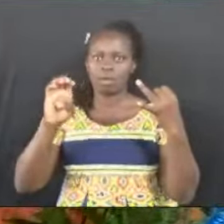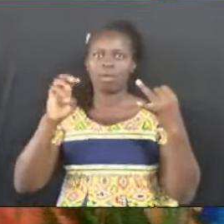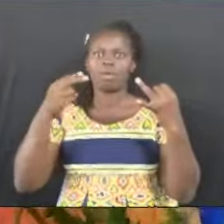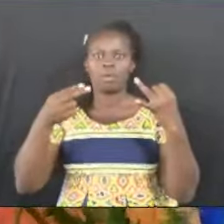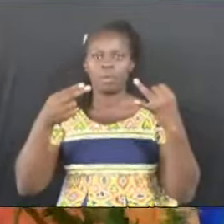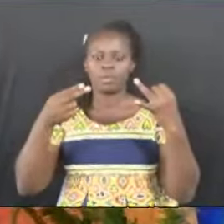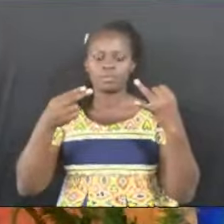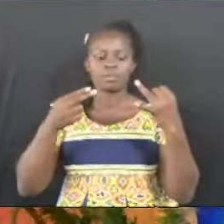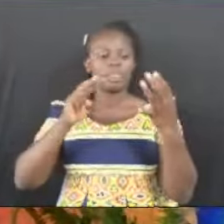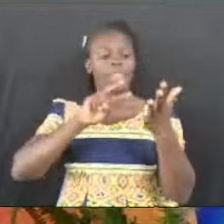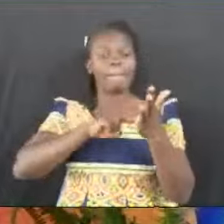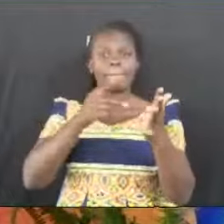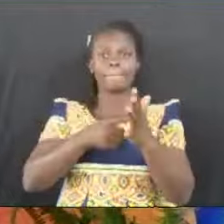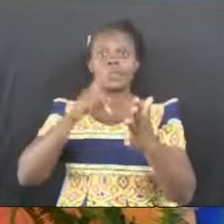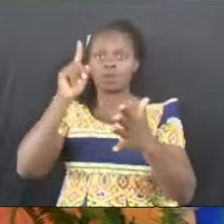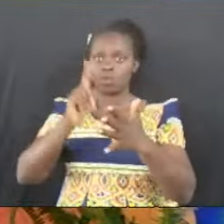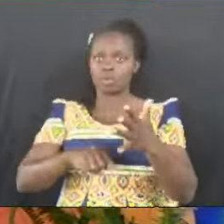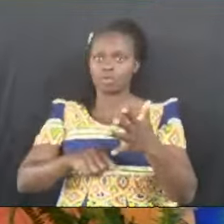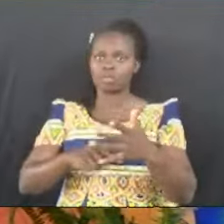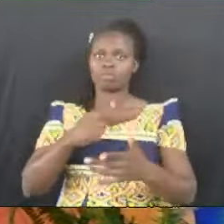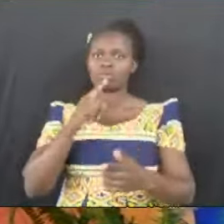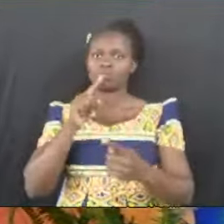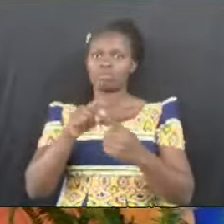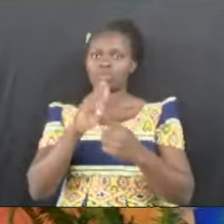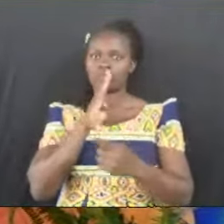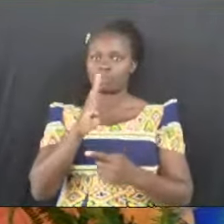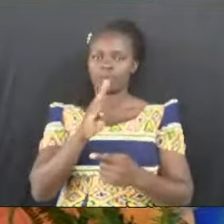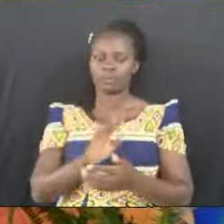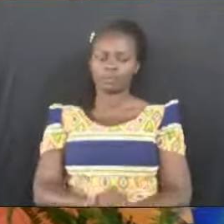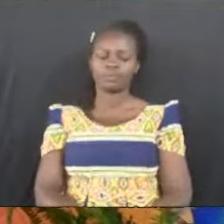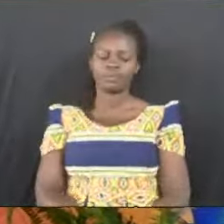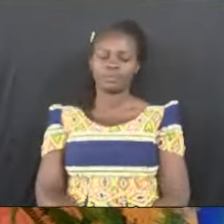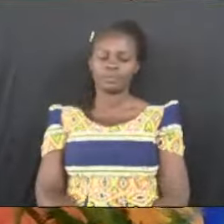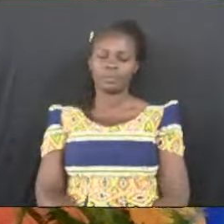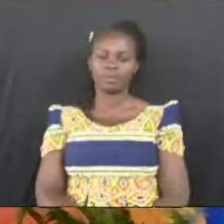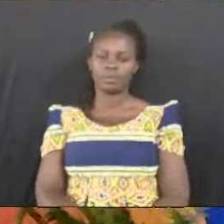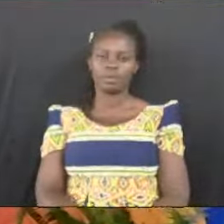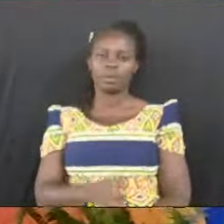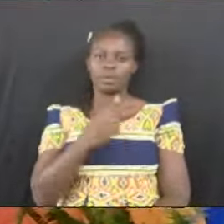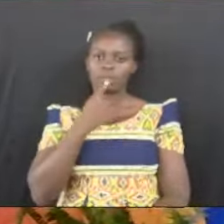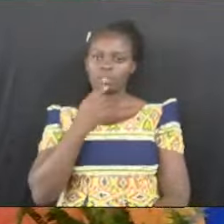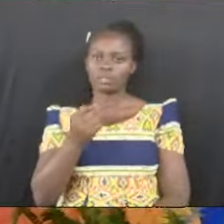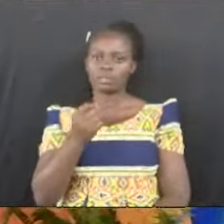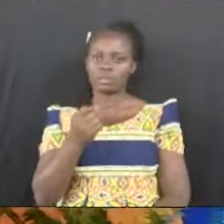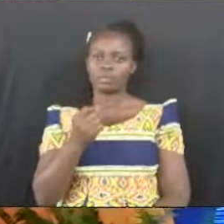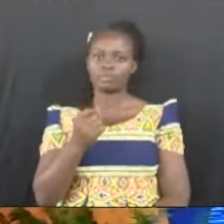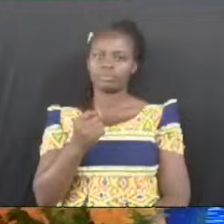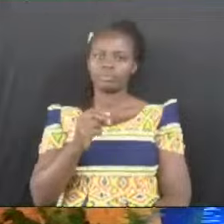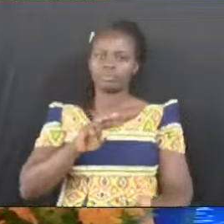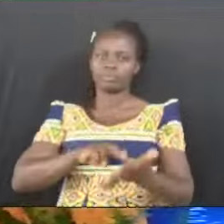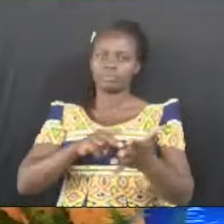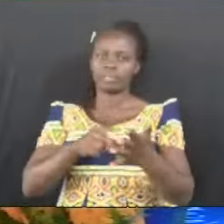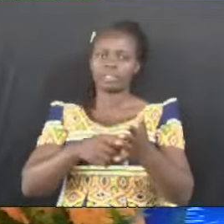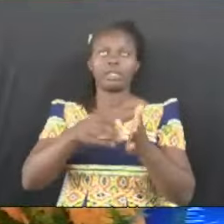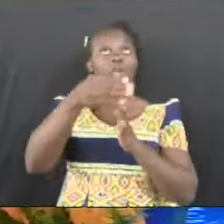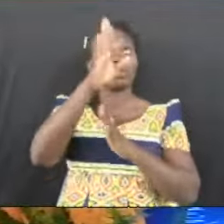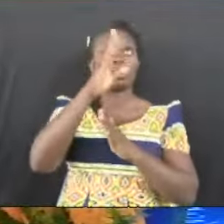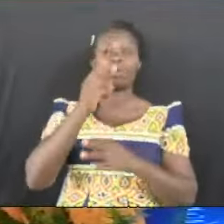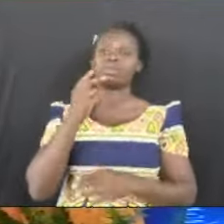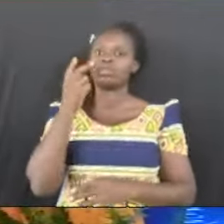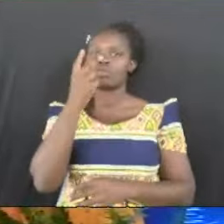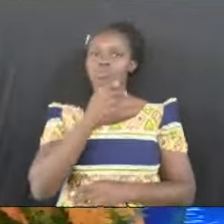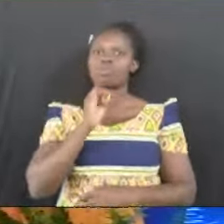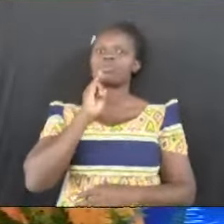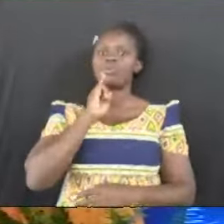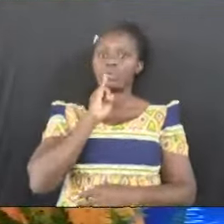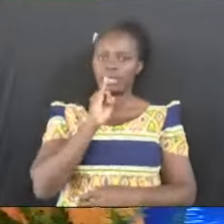the word haya, to be. In other words, God is the one who is. You see, you and